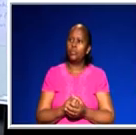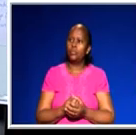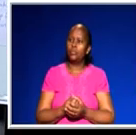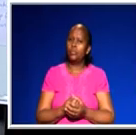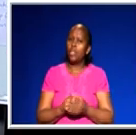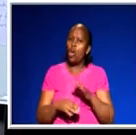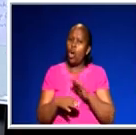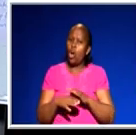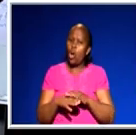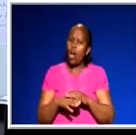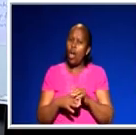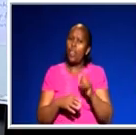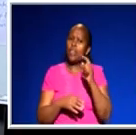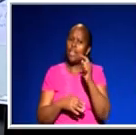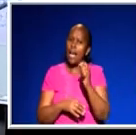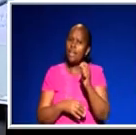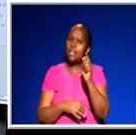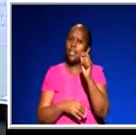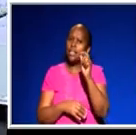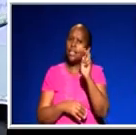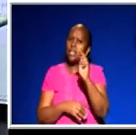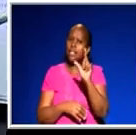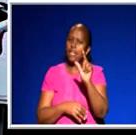On the transatlantic trade,